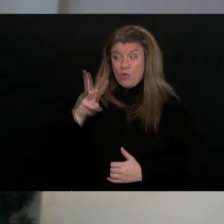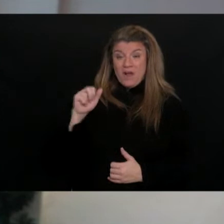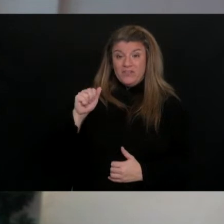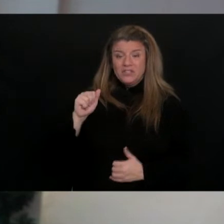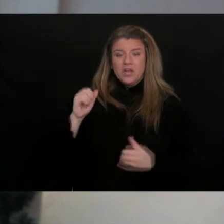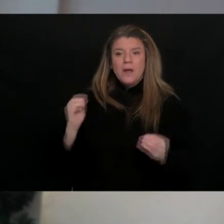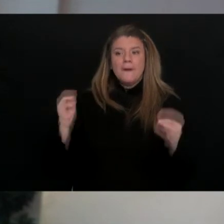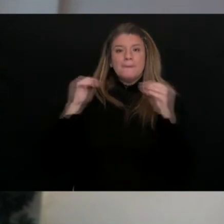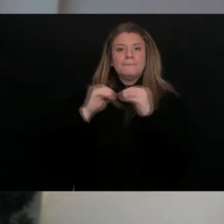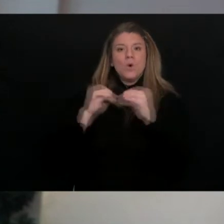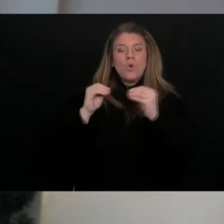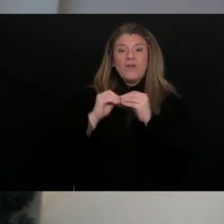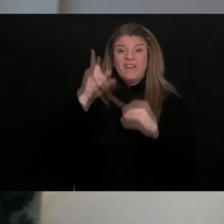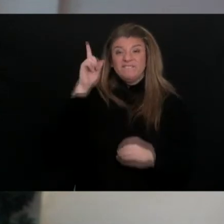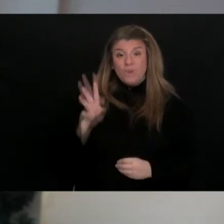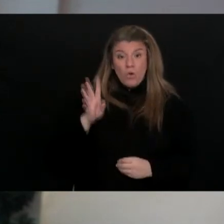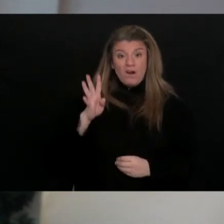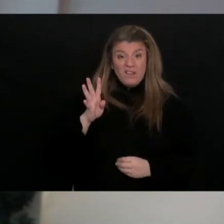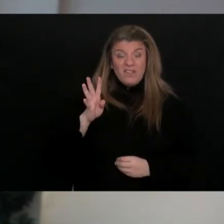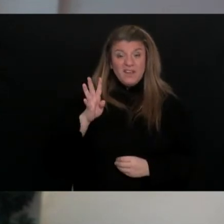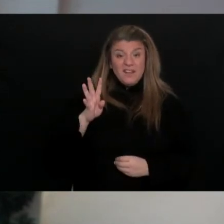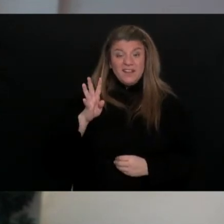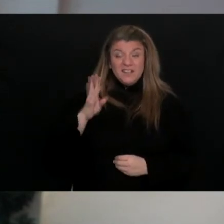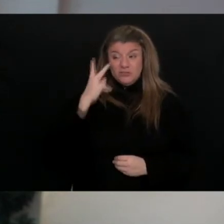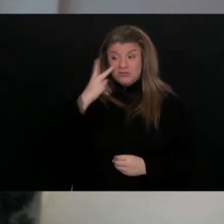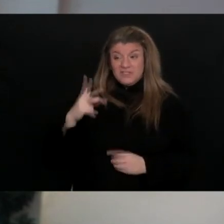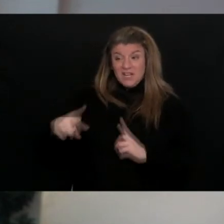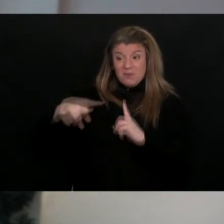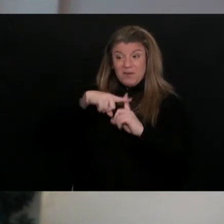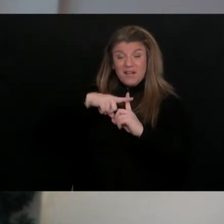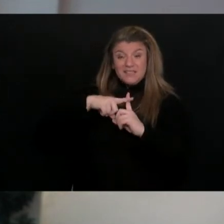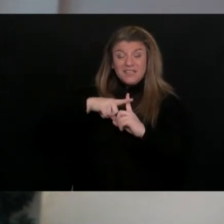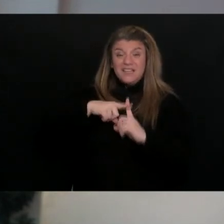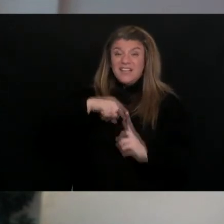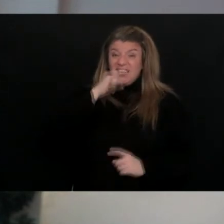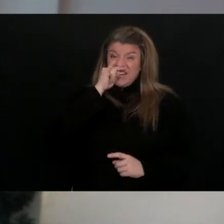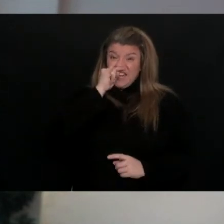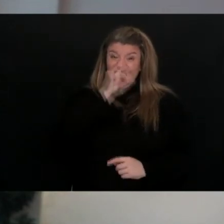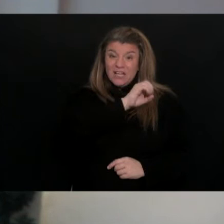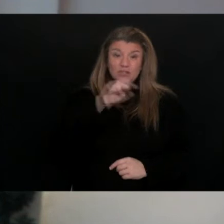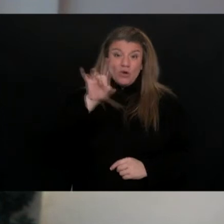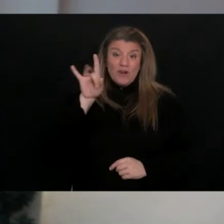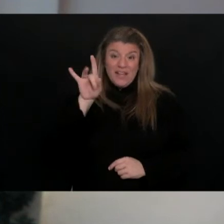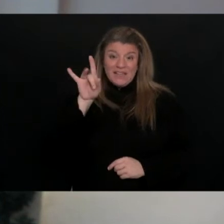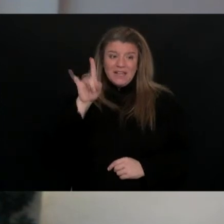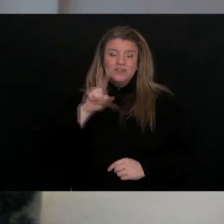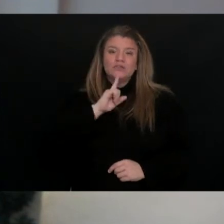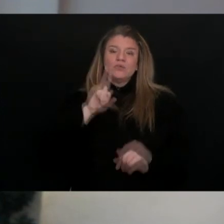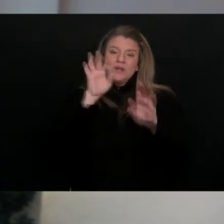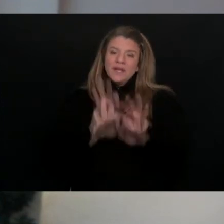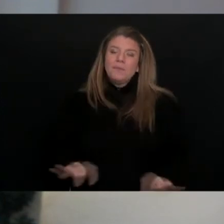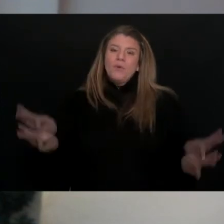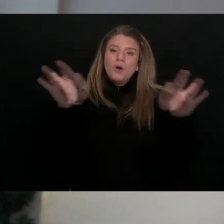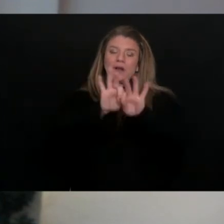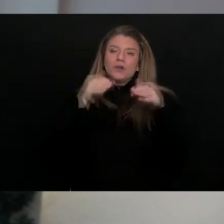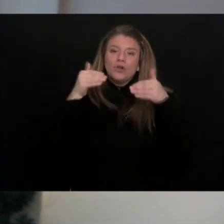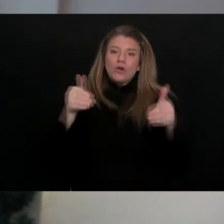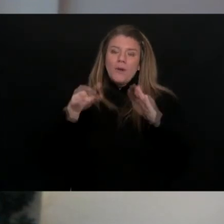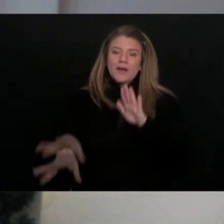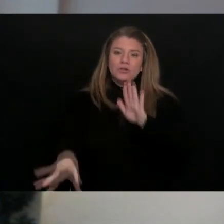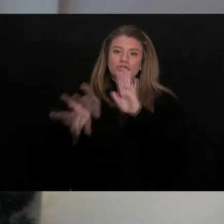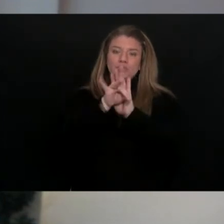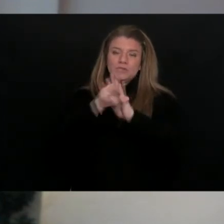quarter of our cases are seen in children 0 to 18. So really important to choose vaccination for this